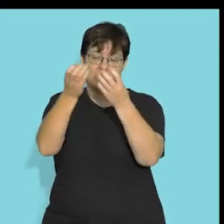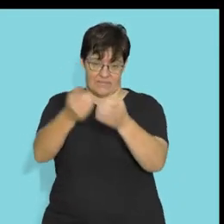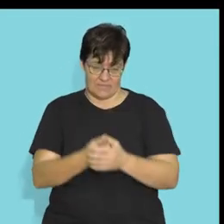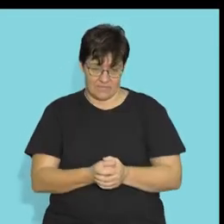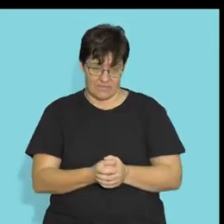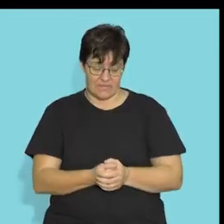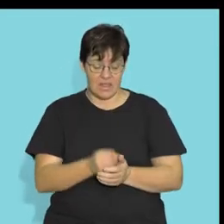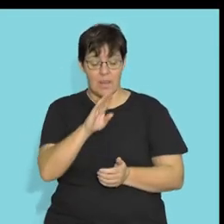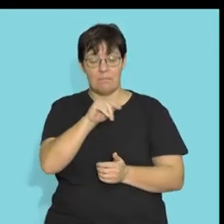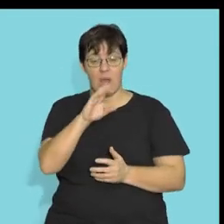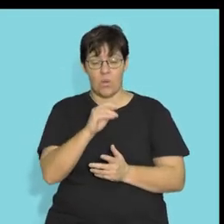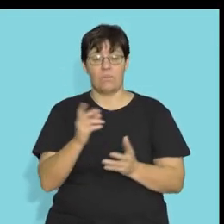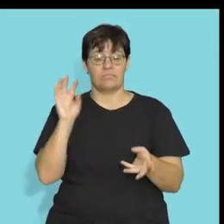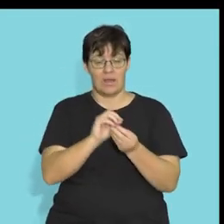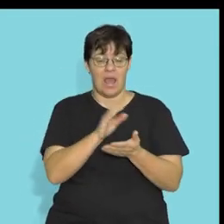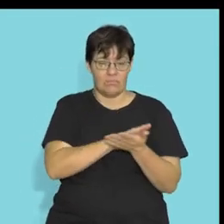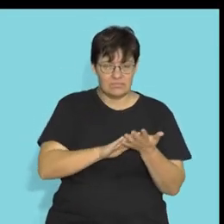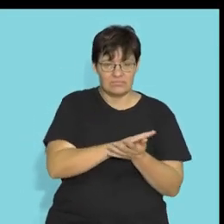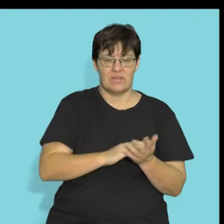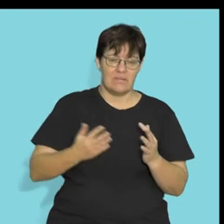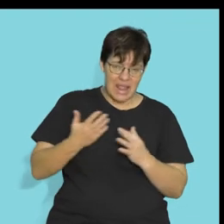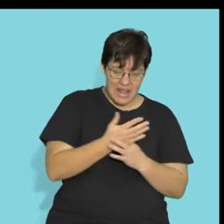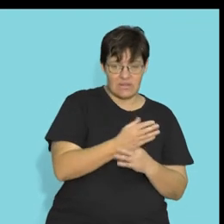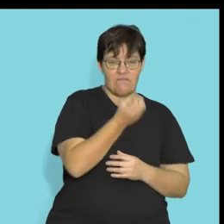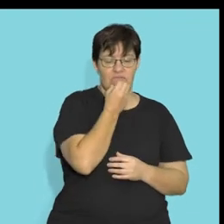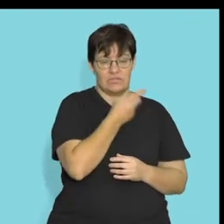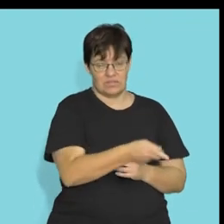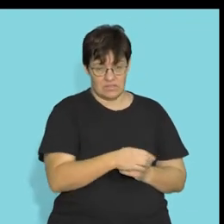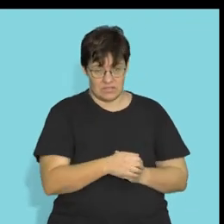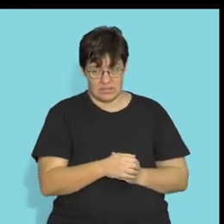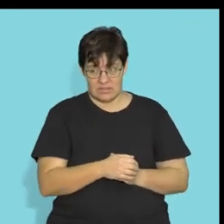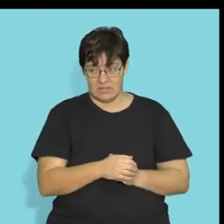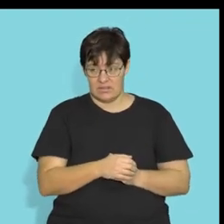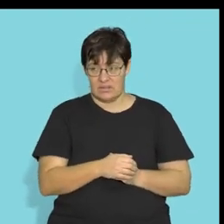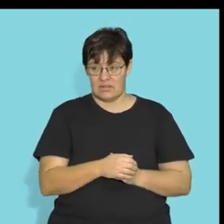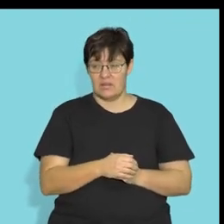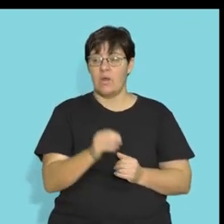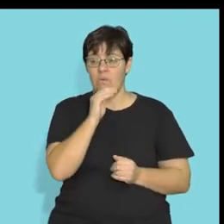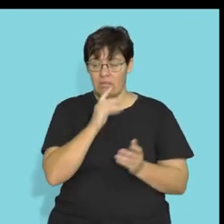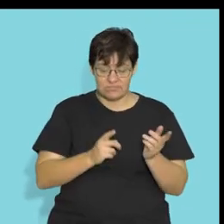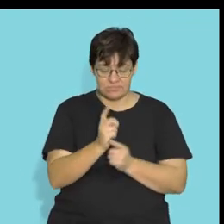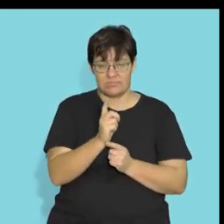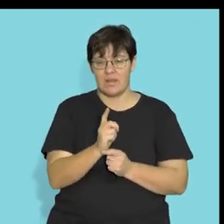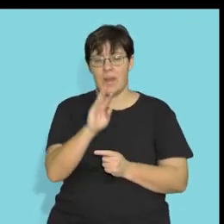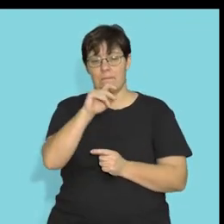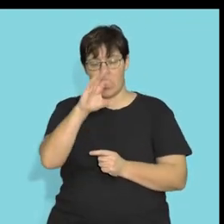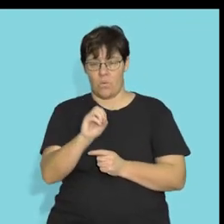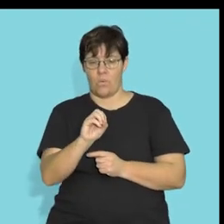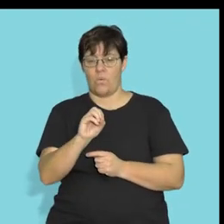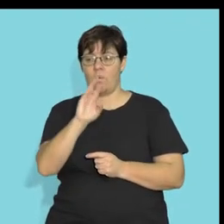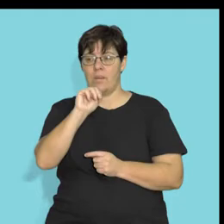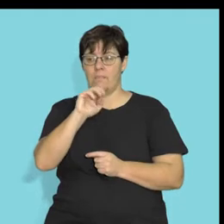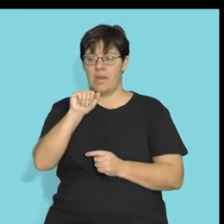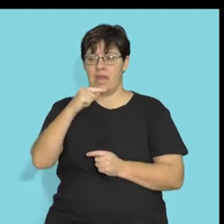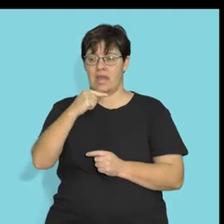So bioaccumulation refers to how pollutants enter the food chain, where they undergo